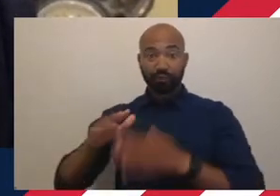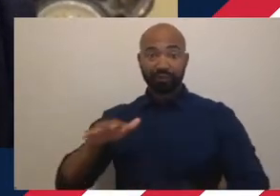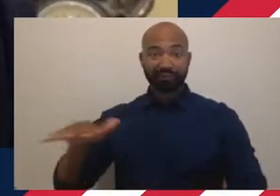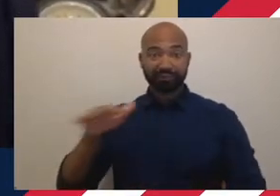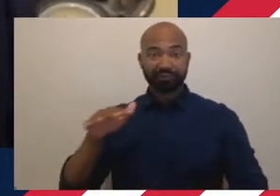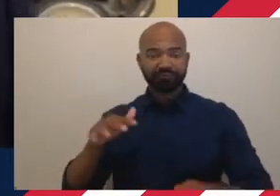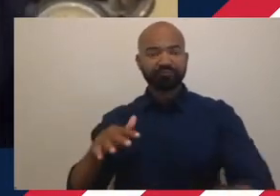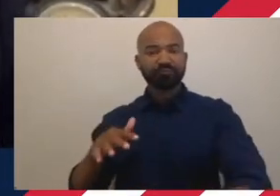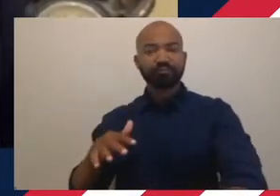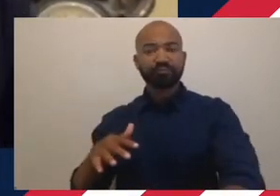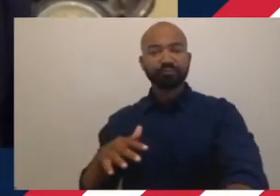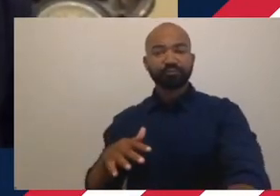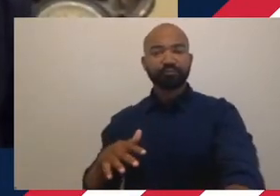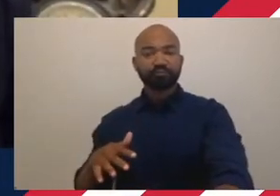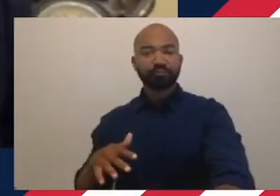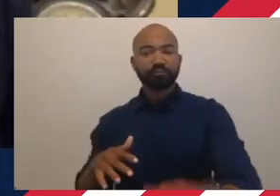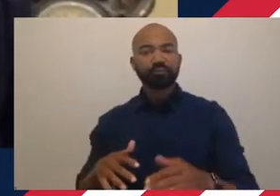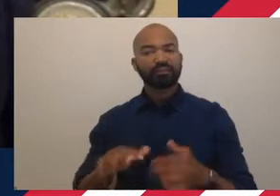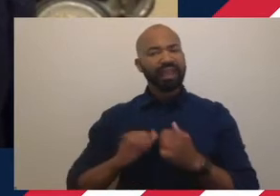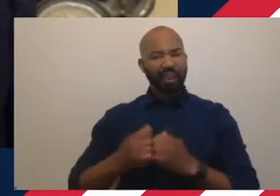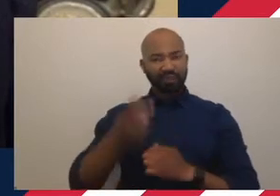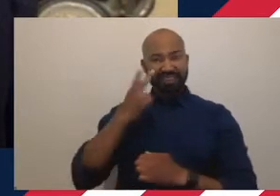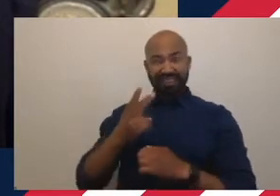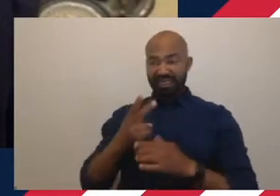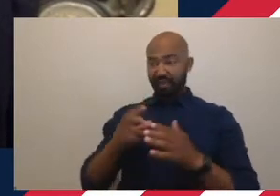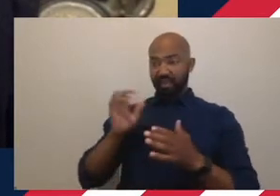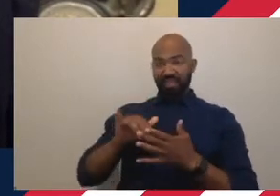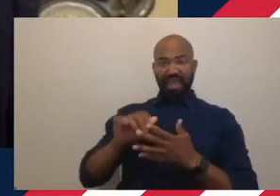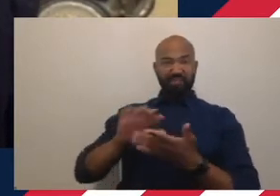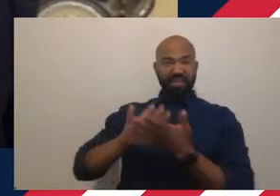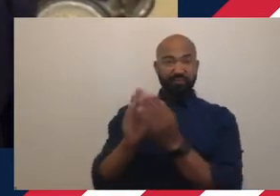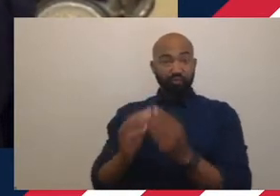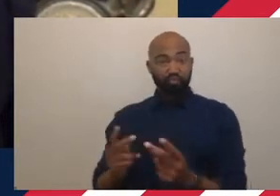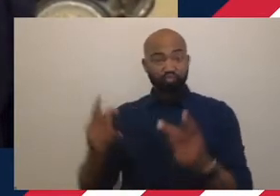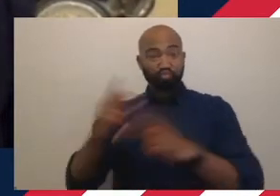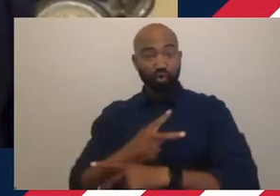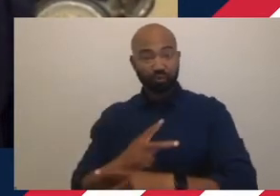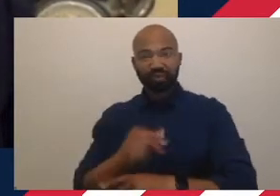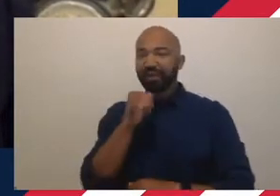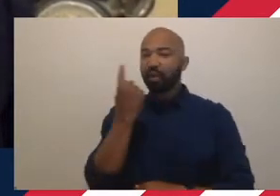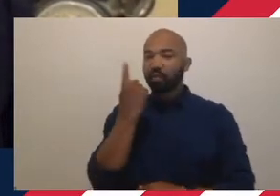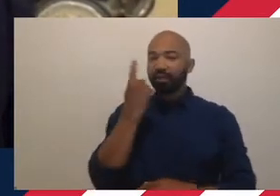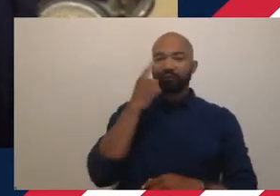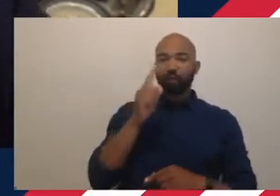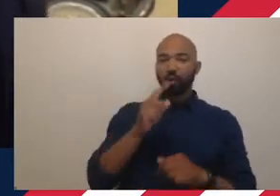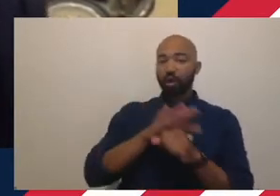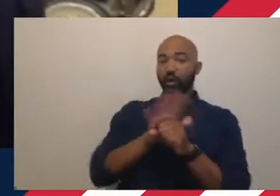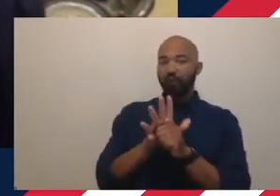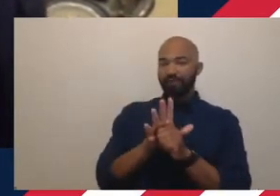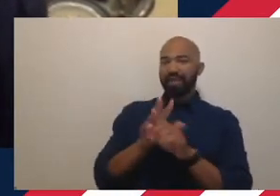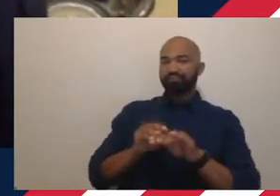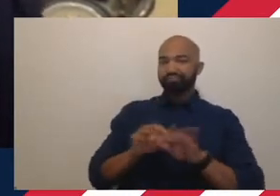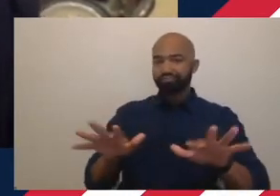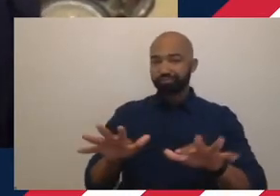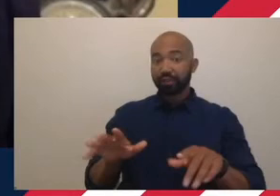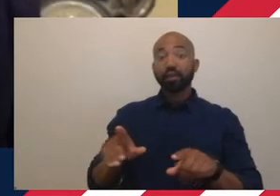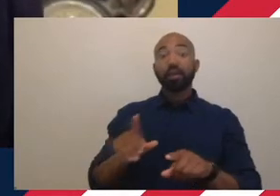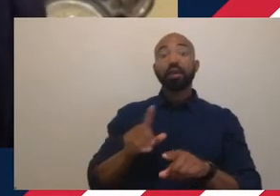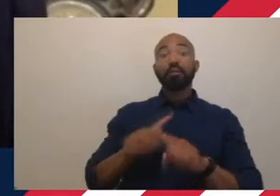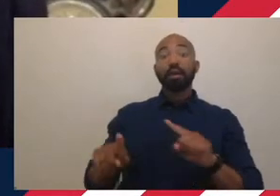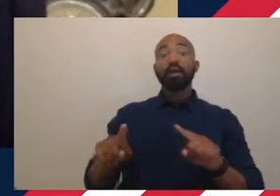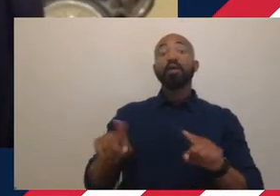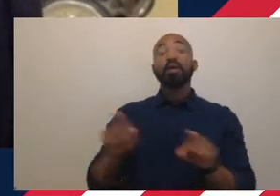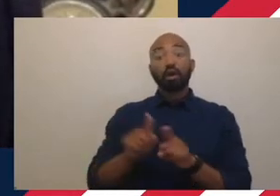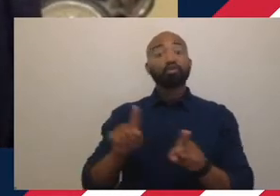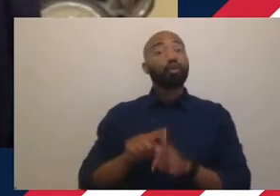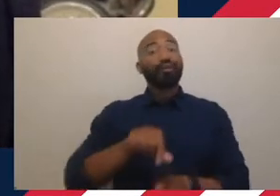see it exacerbating not only in terms of the pandemic and COVID itself, but existing disparities